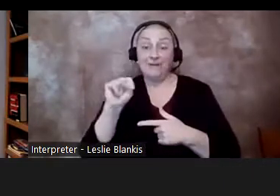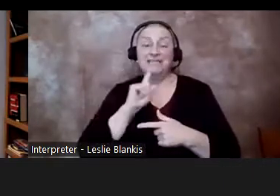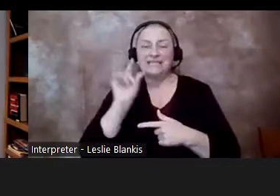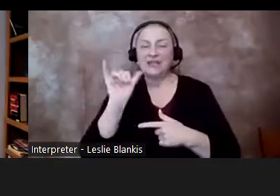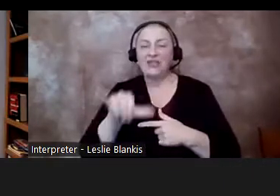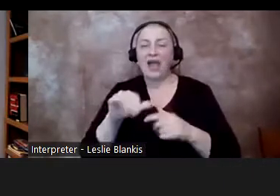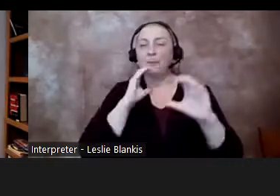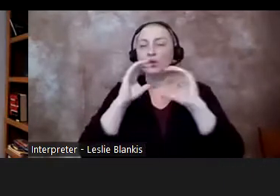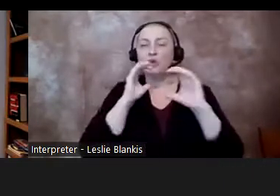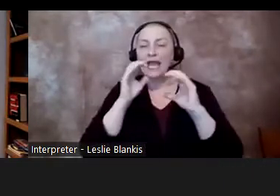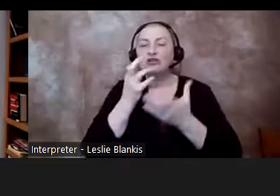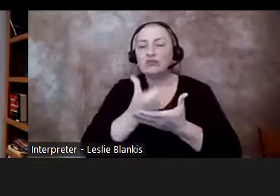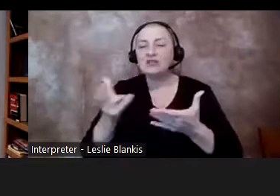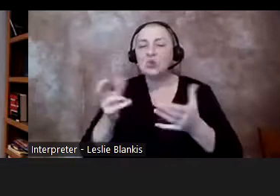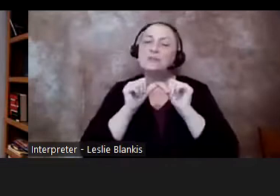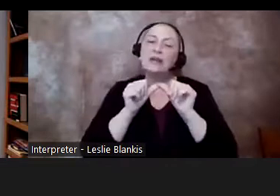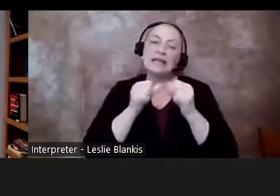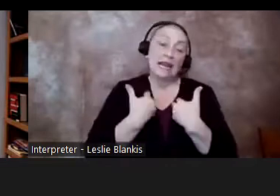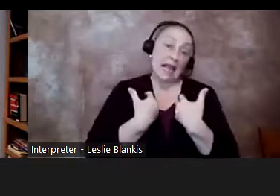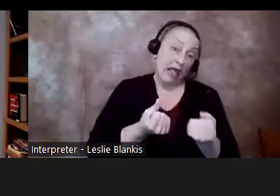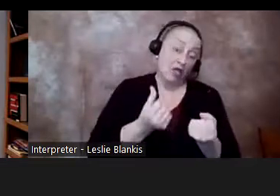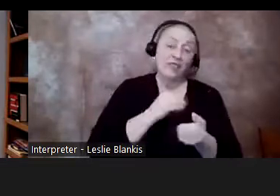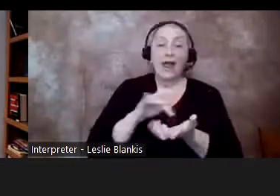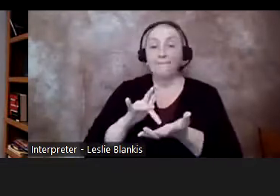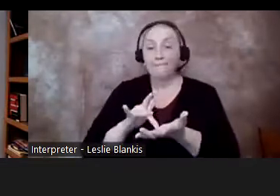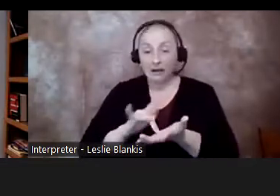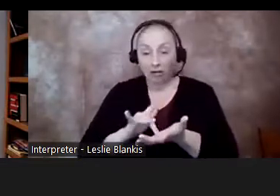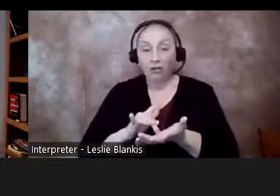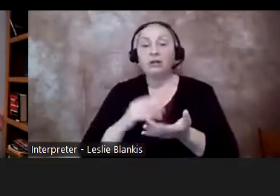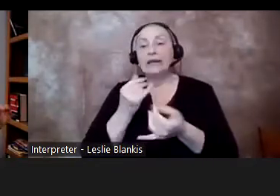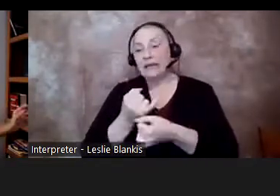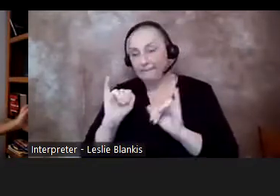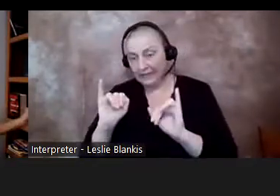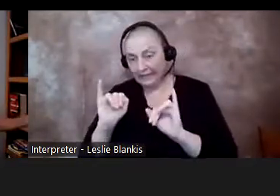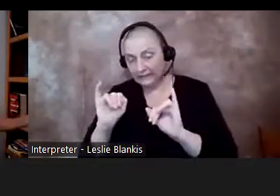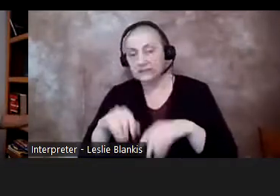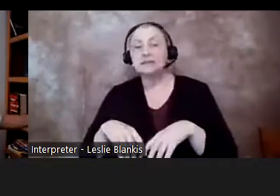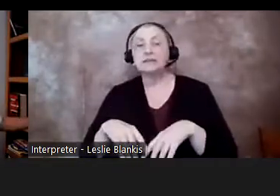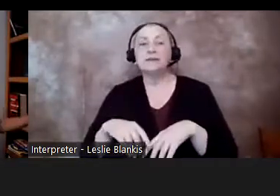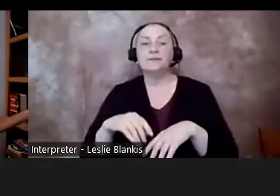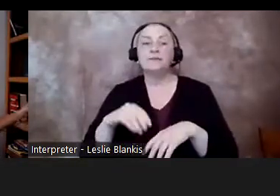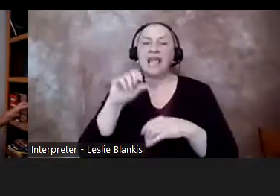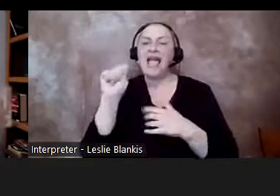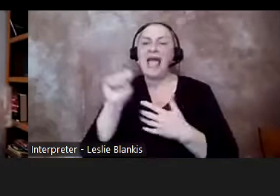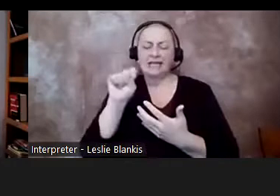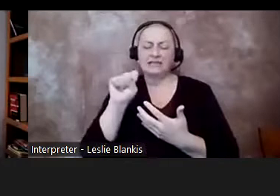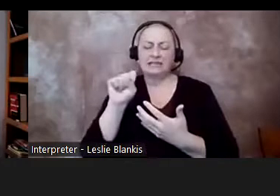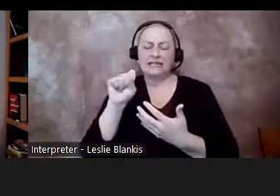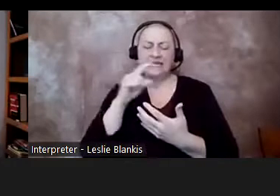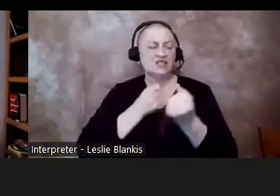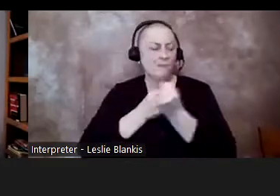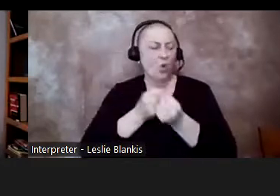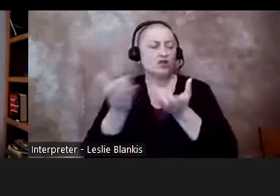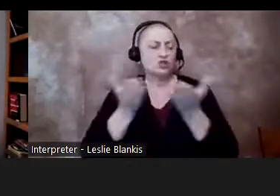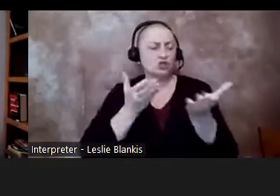maintaining health and medical independence, is S is support services and safety,